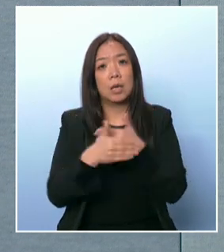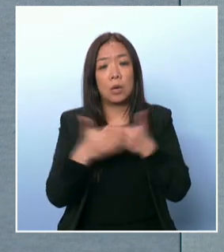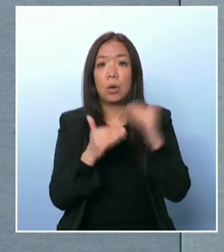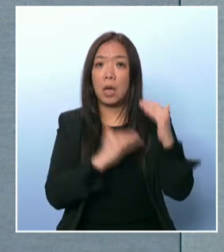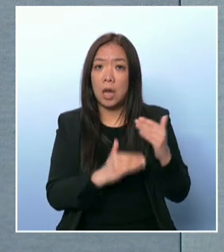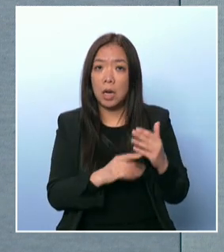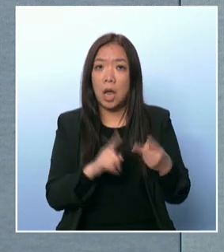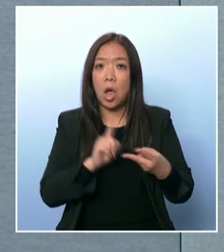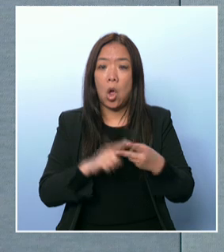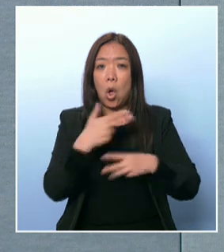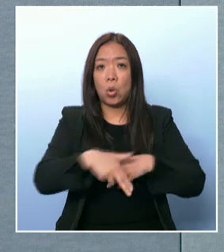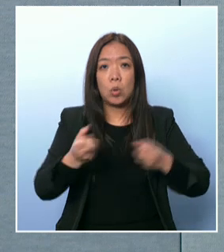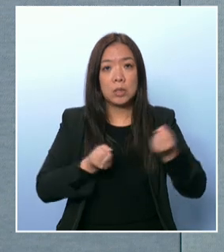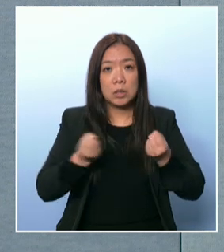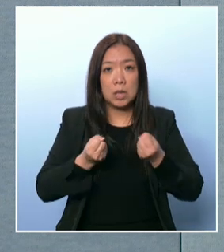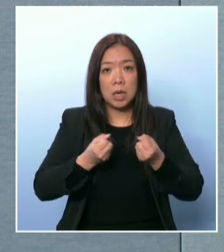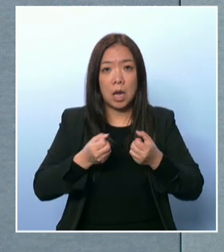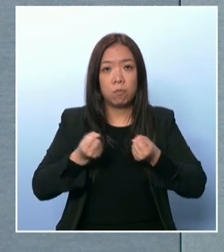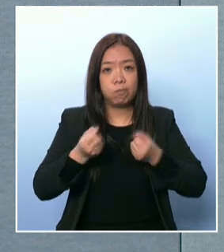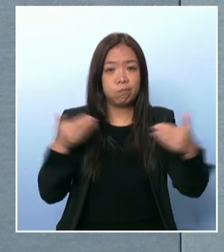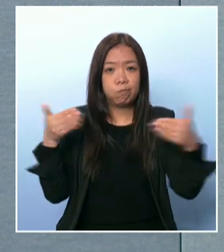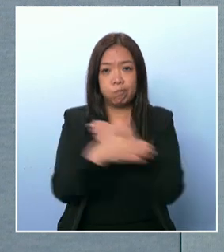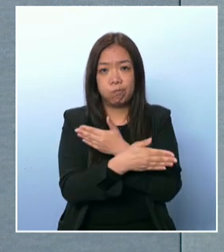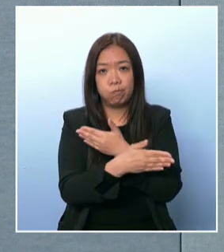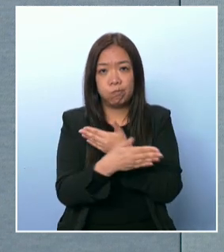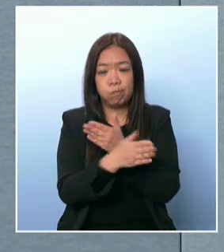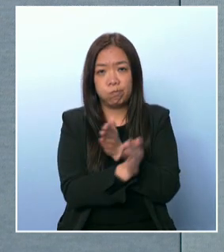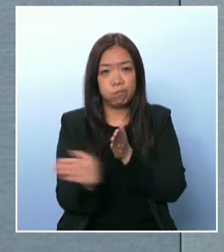nearby. The construction project will